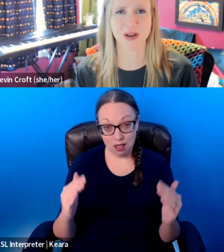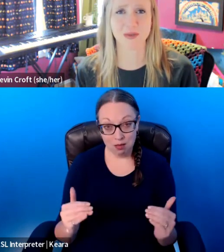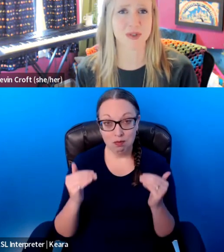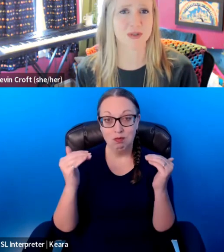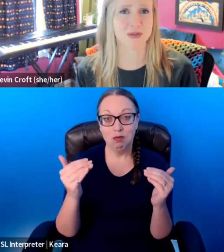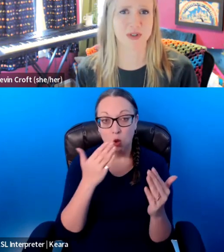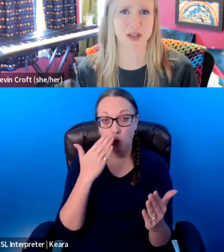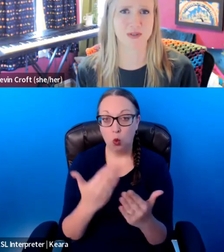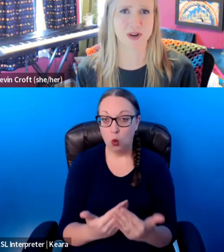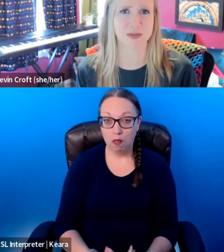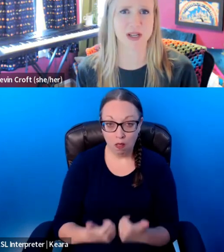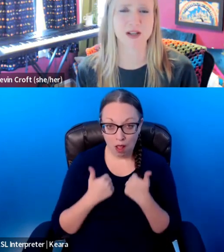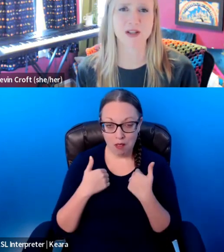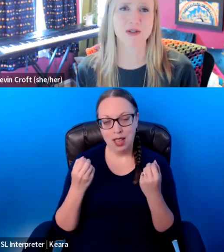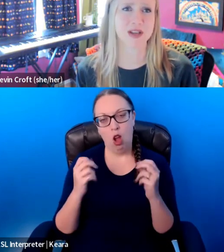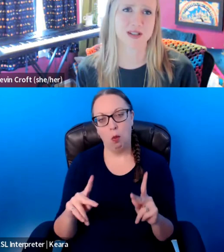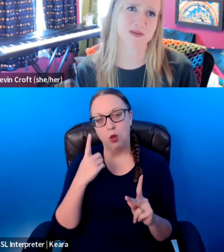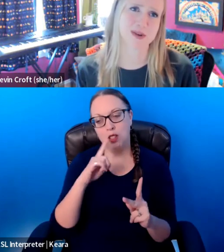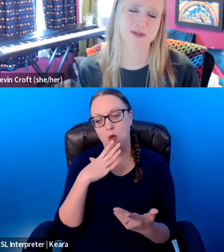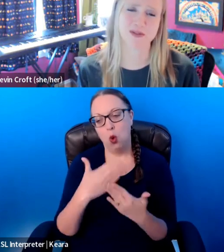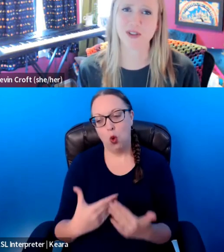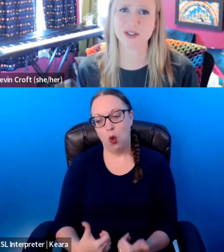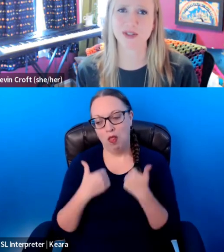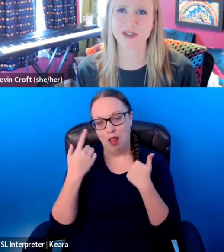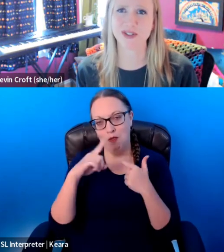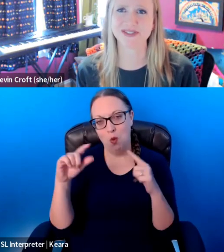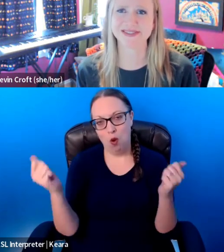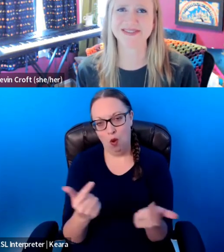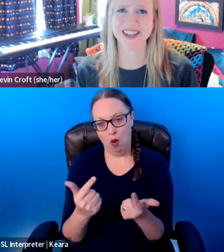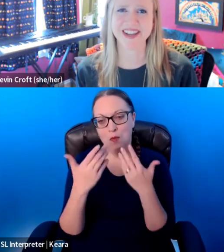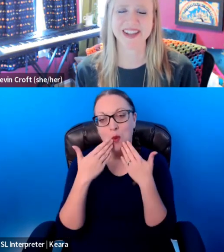and the opportunity for a good life for everybody. So thanks everybody for all that you do.